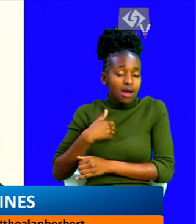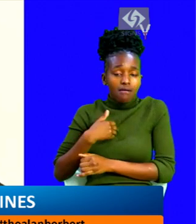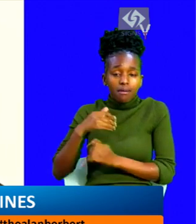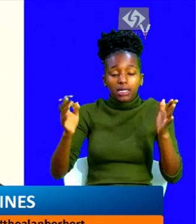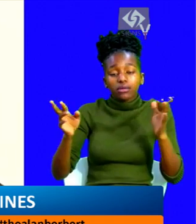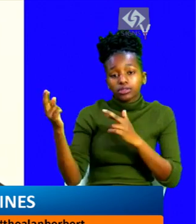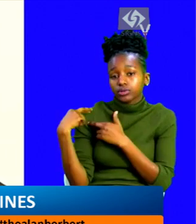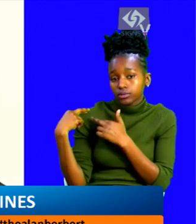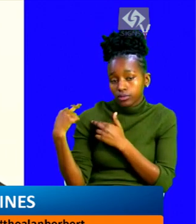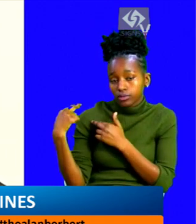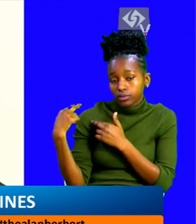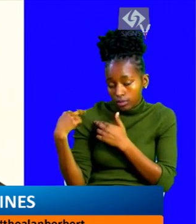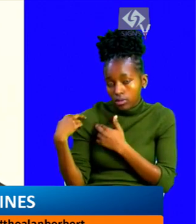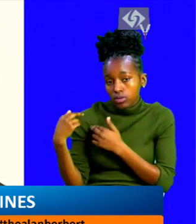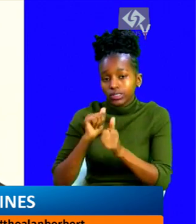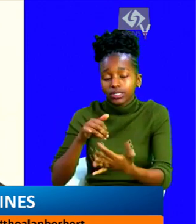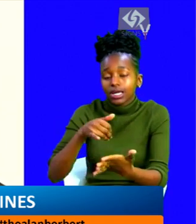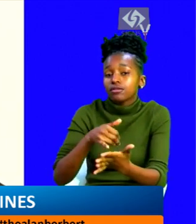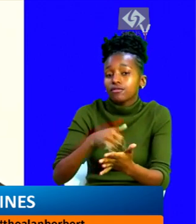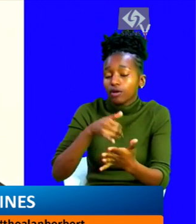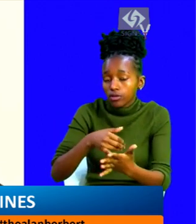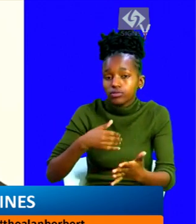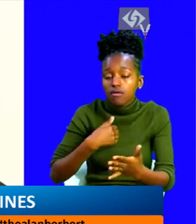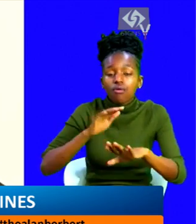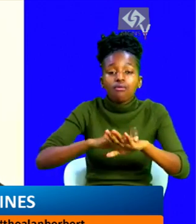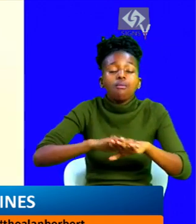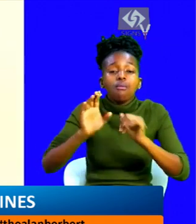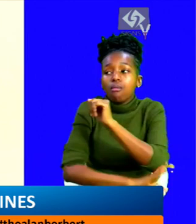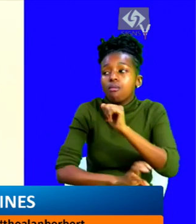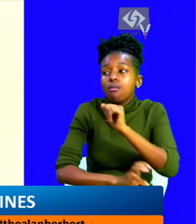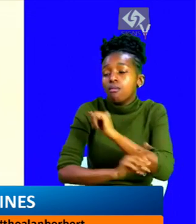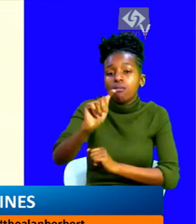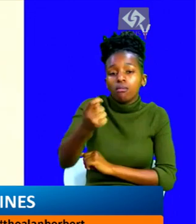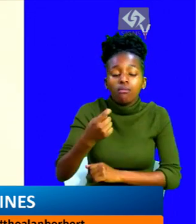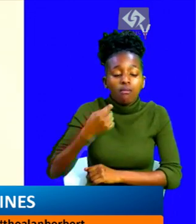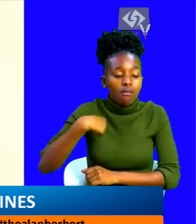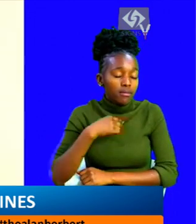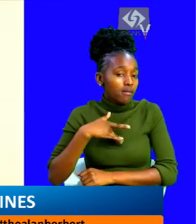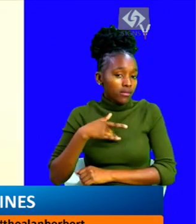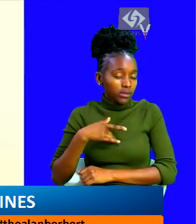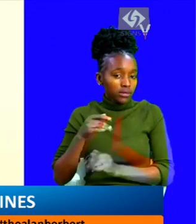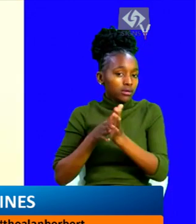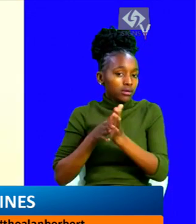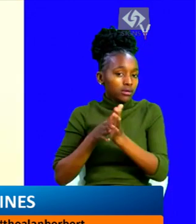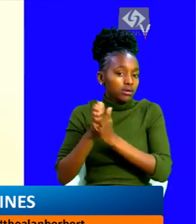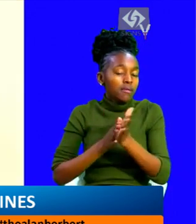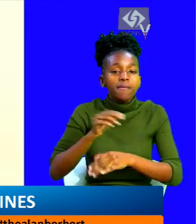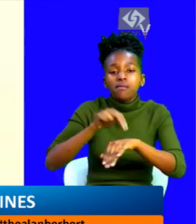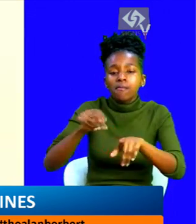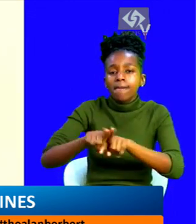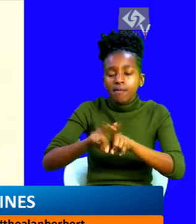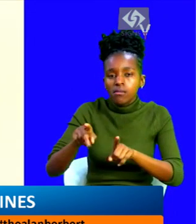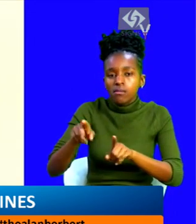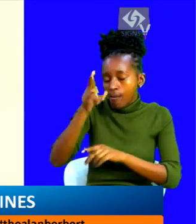to facilitate peaceful assembly, and any use of force must be guided by the principles of